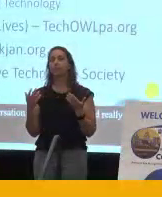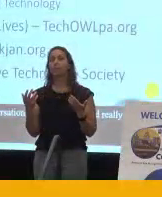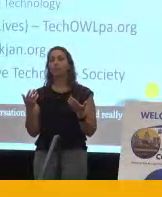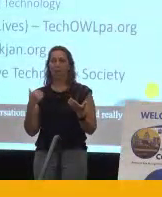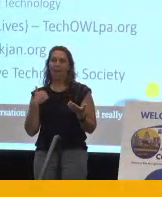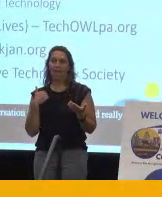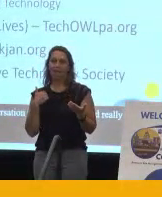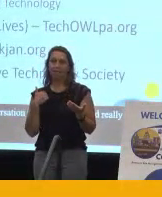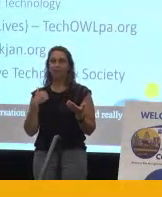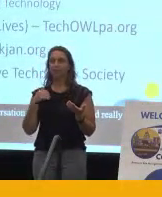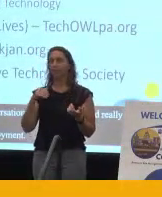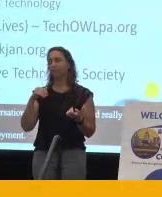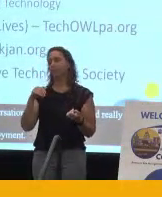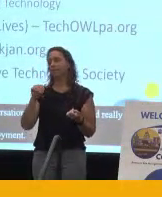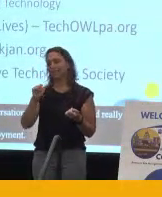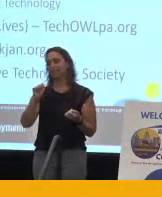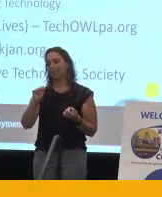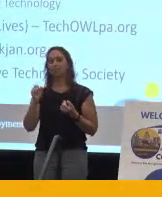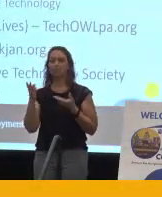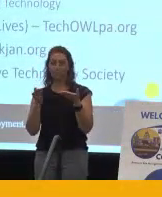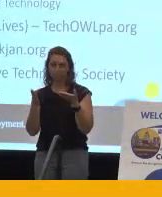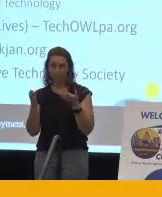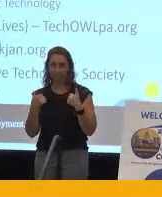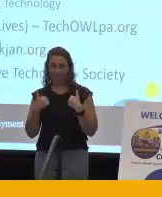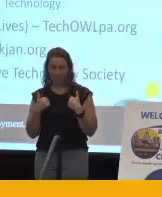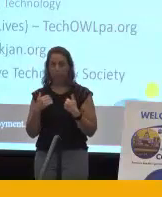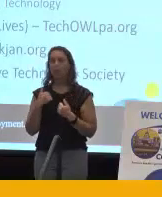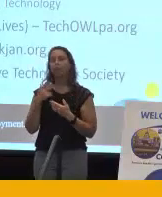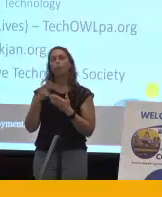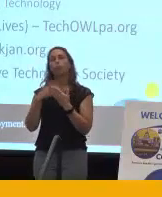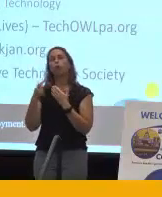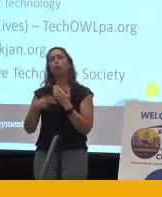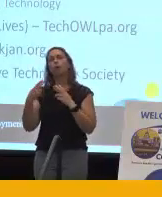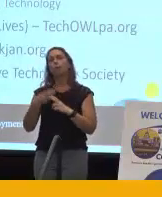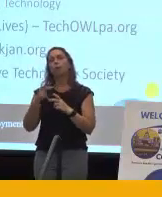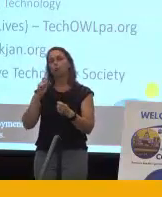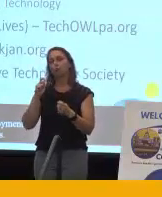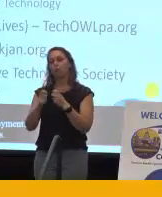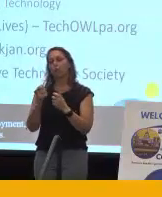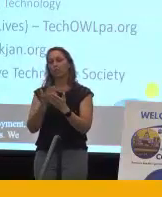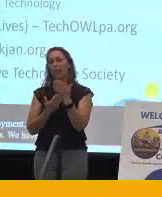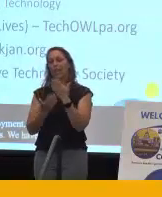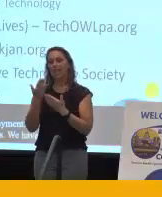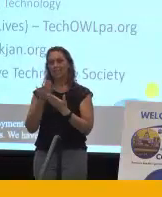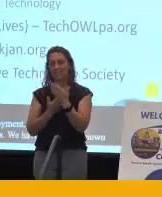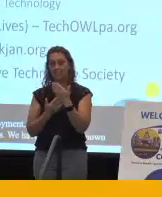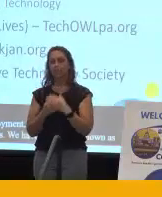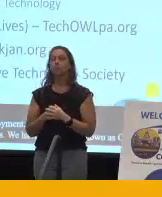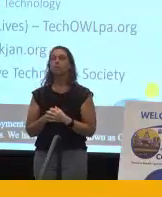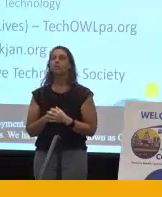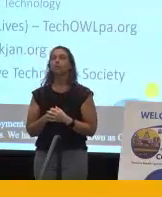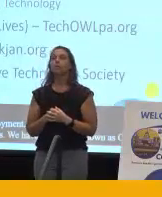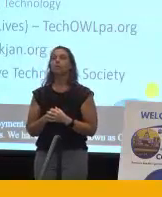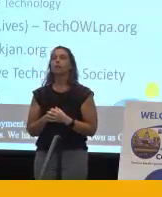assistive technology services. We have a program known as Changing Hands. We take